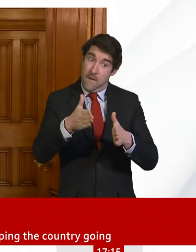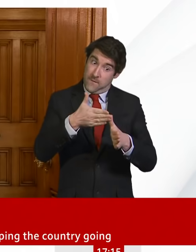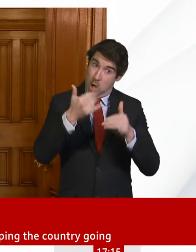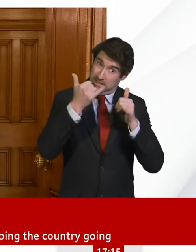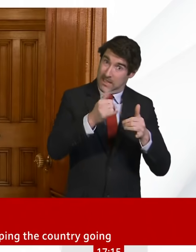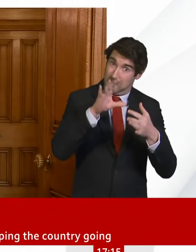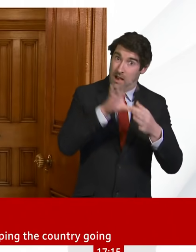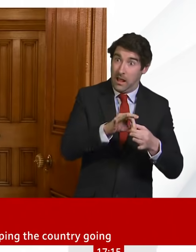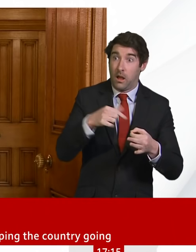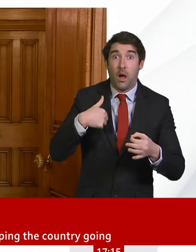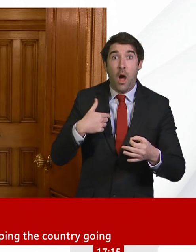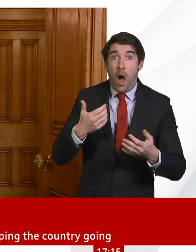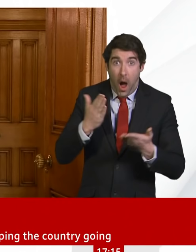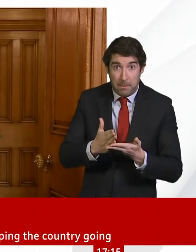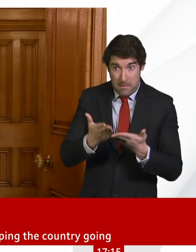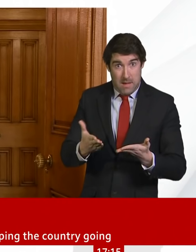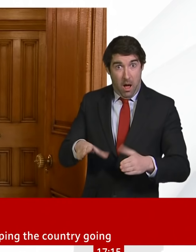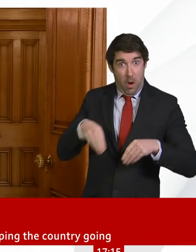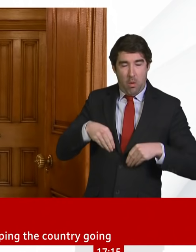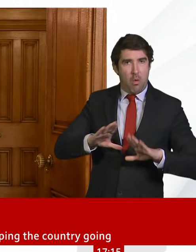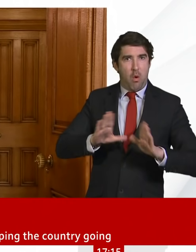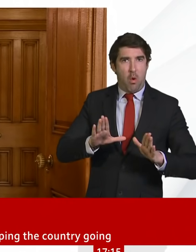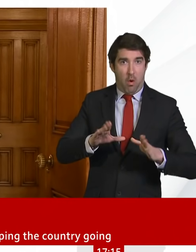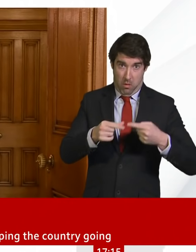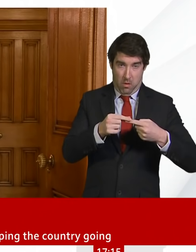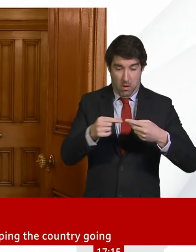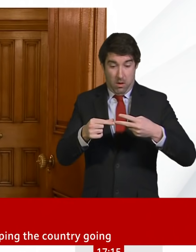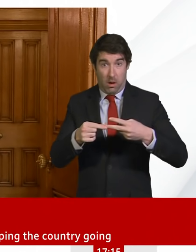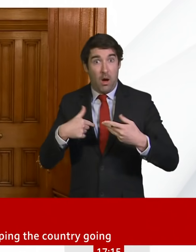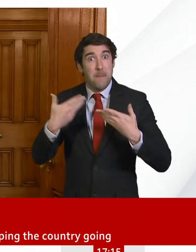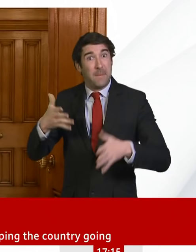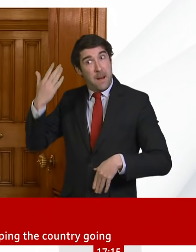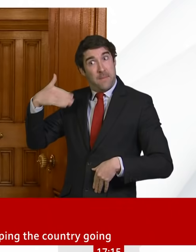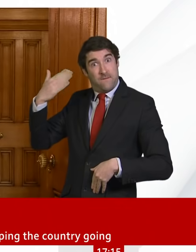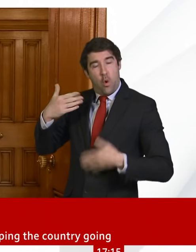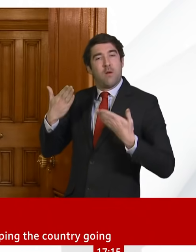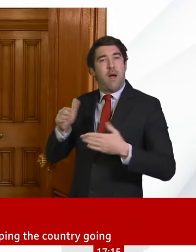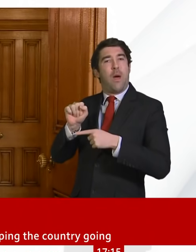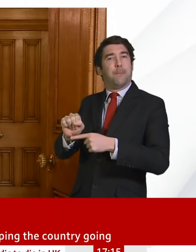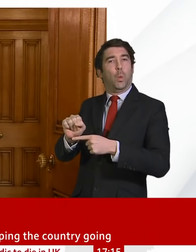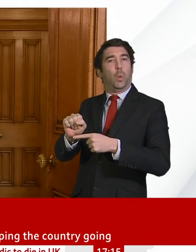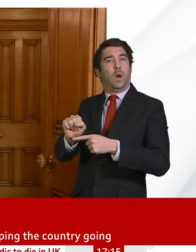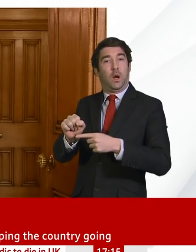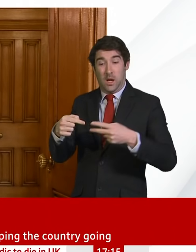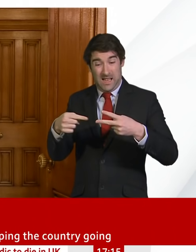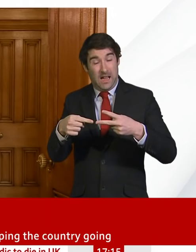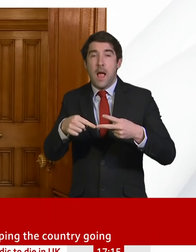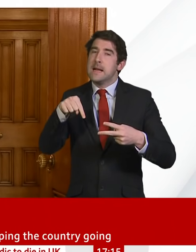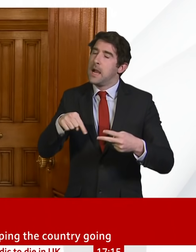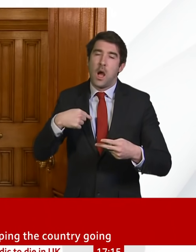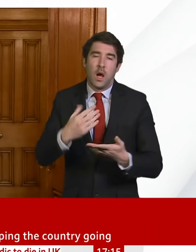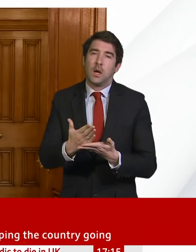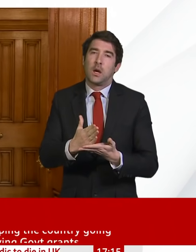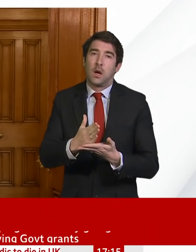are now immune to it. The Chief Scientific Officer has said that the accuracy of this test is incredibly important. So it's